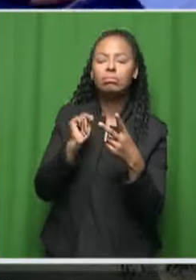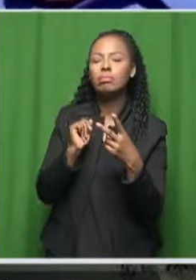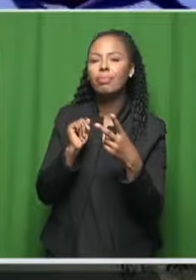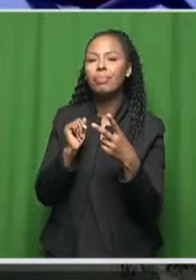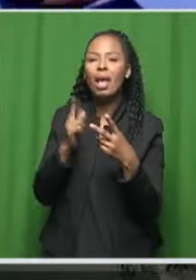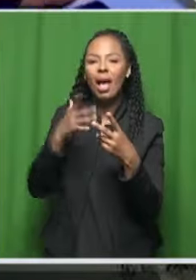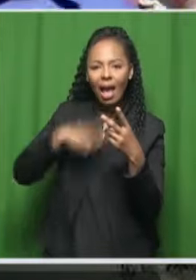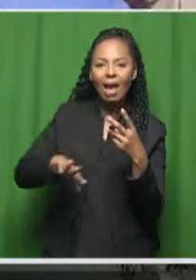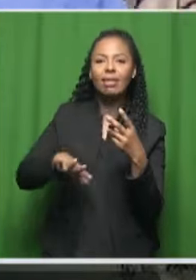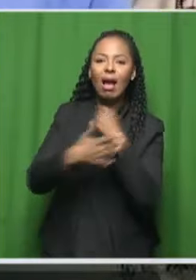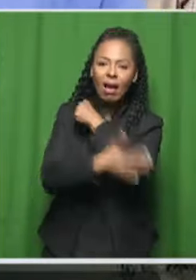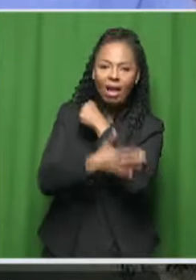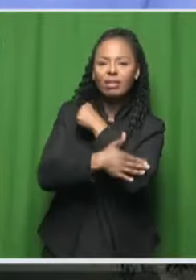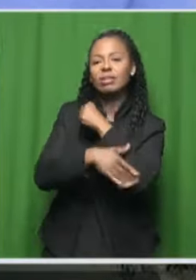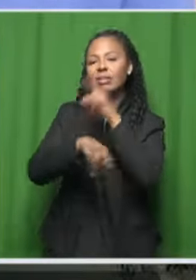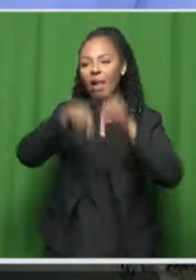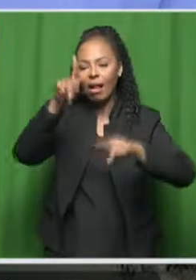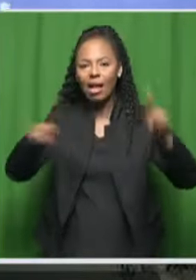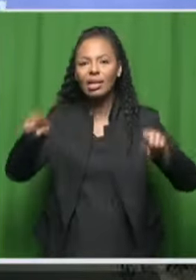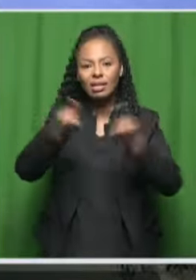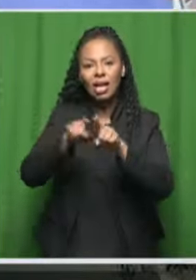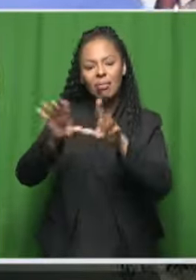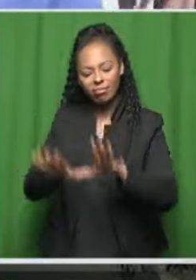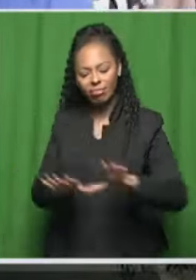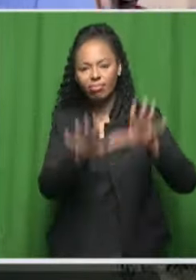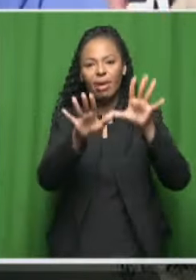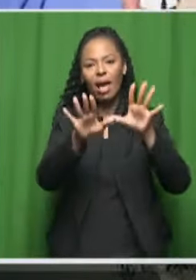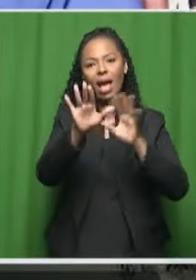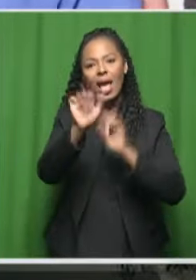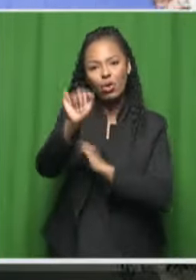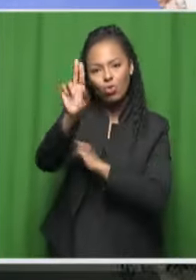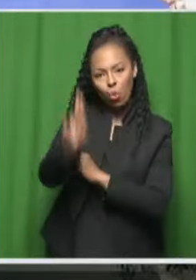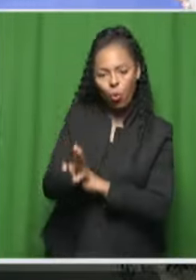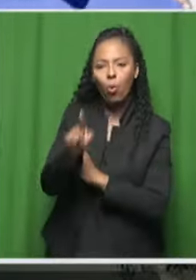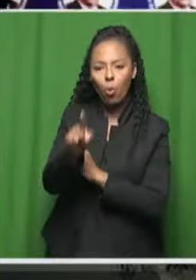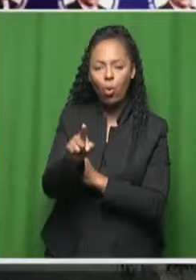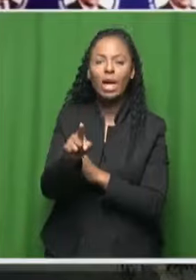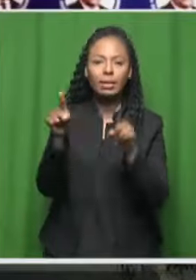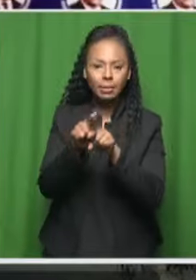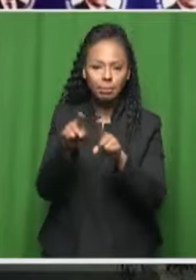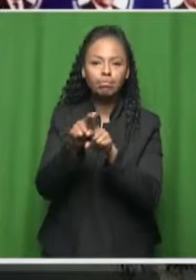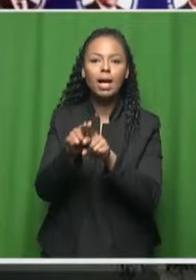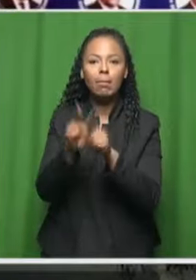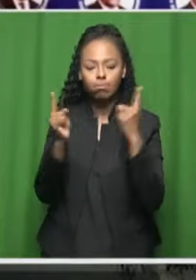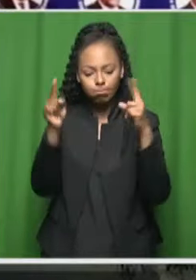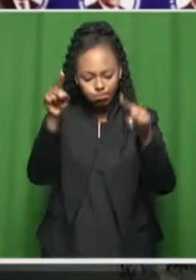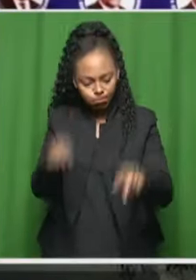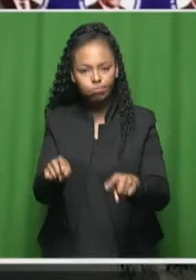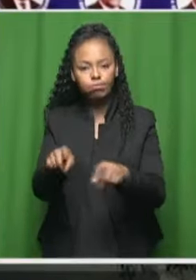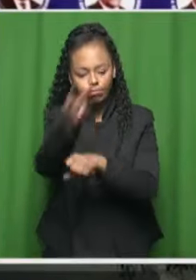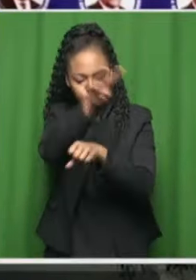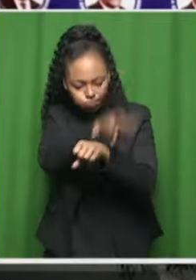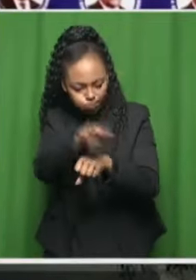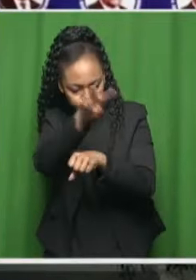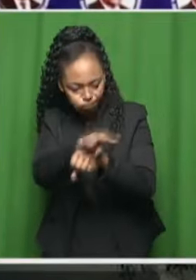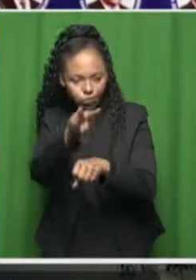other parts of the world, including SADC, obviously, and African Union. And more than